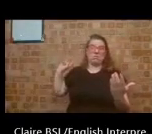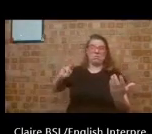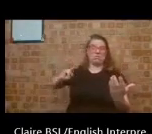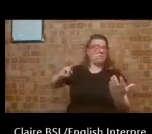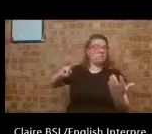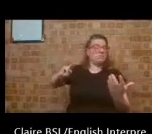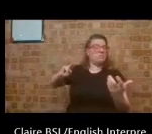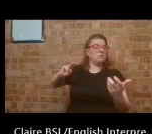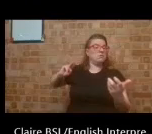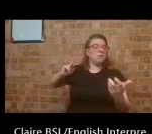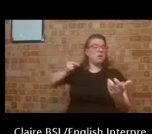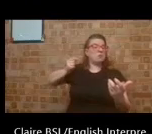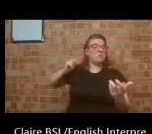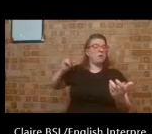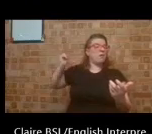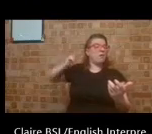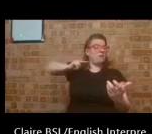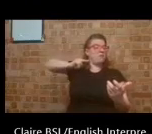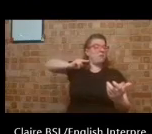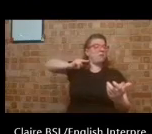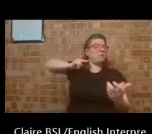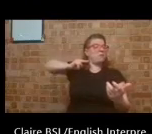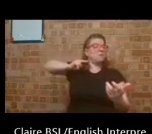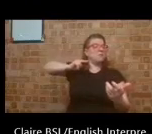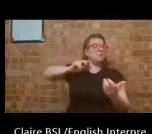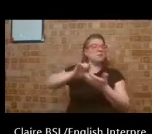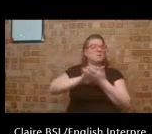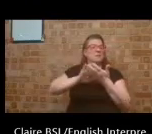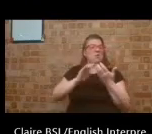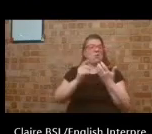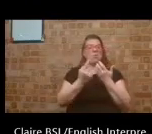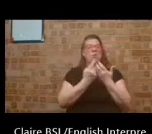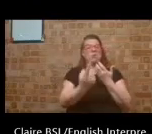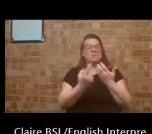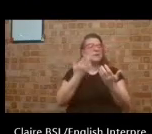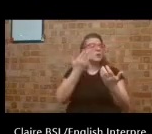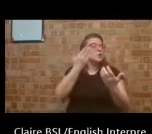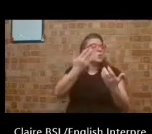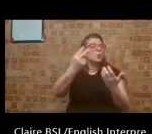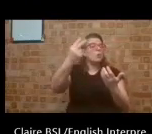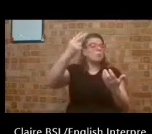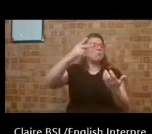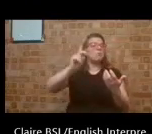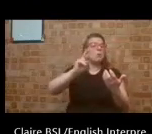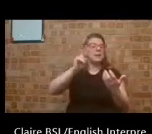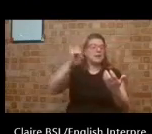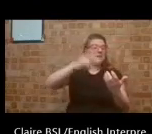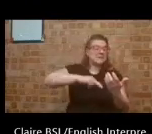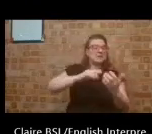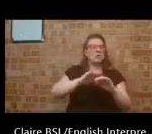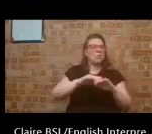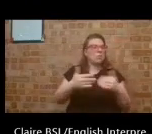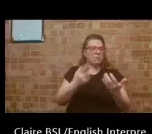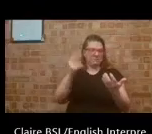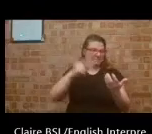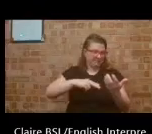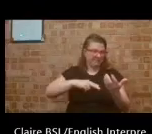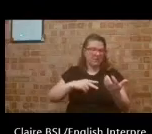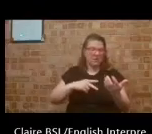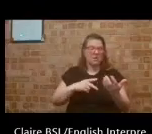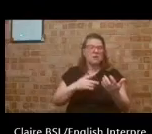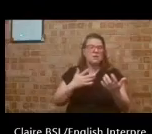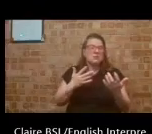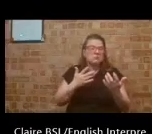to you and what the person behind you and what the person opposite you, you don't know what they can see and what they can't see. You know, you